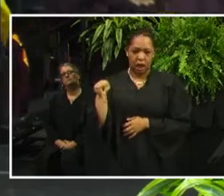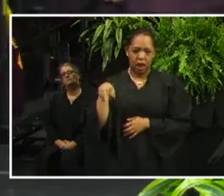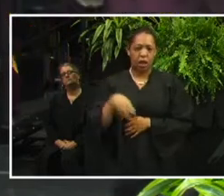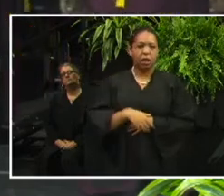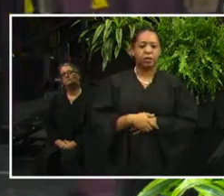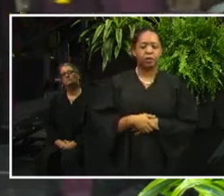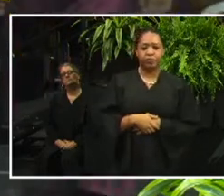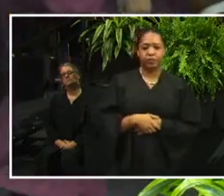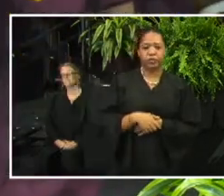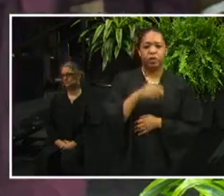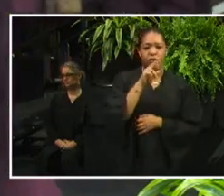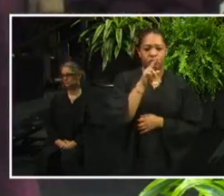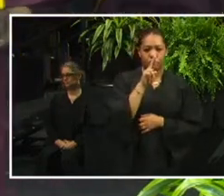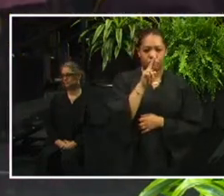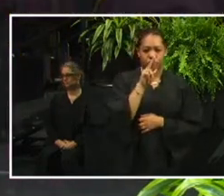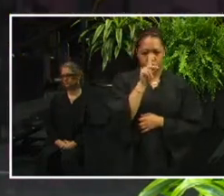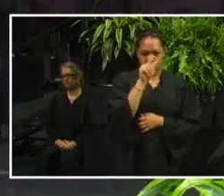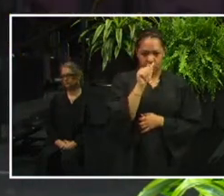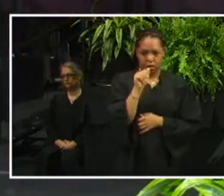Vrunda Patel.